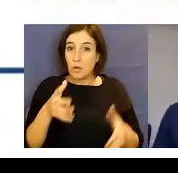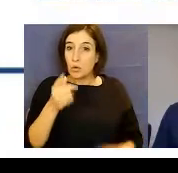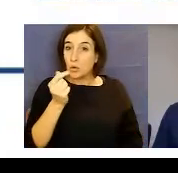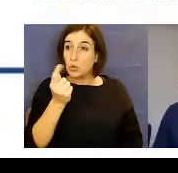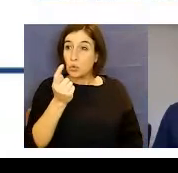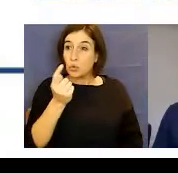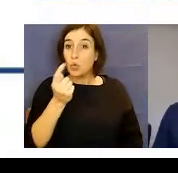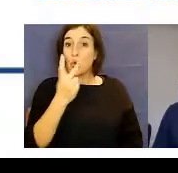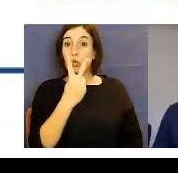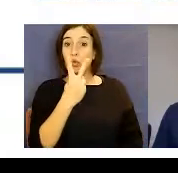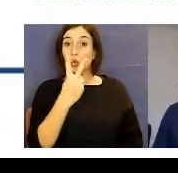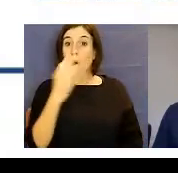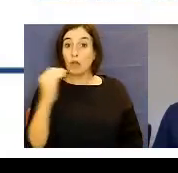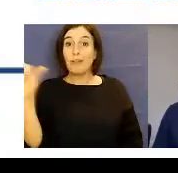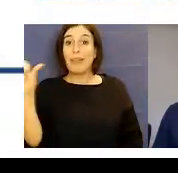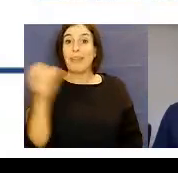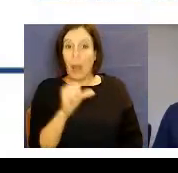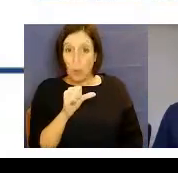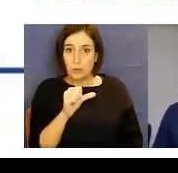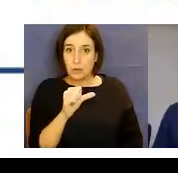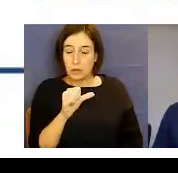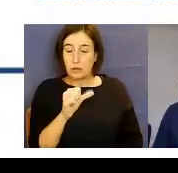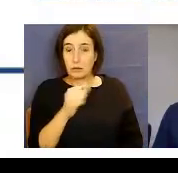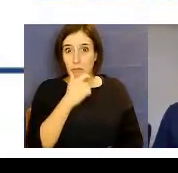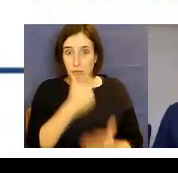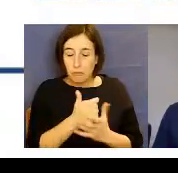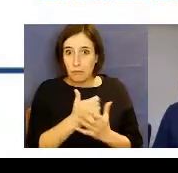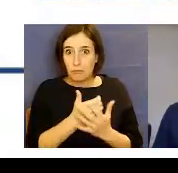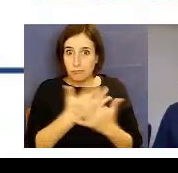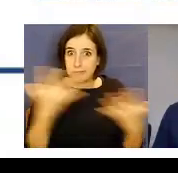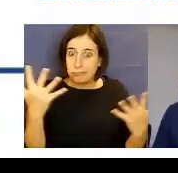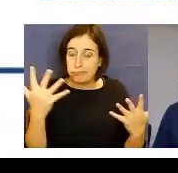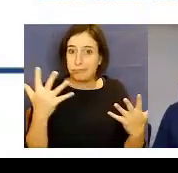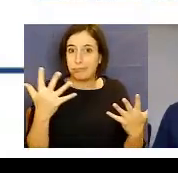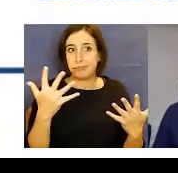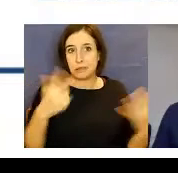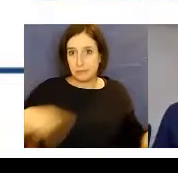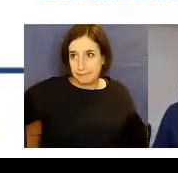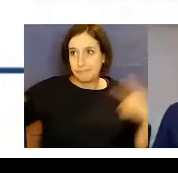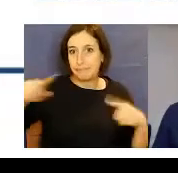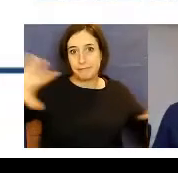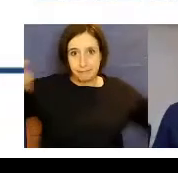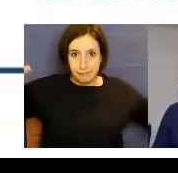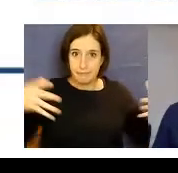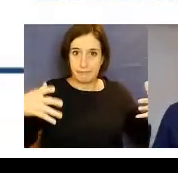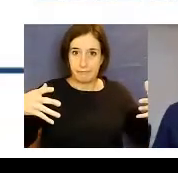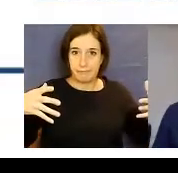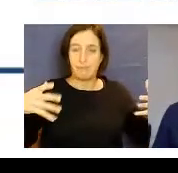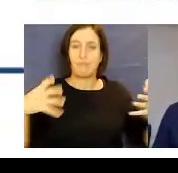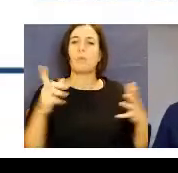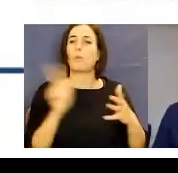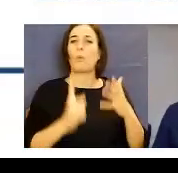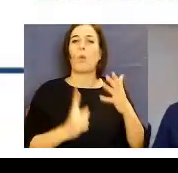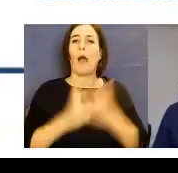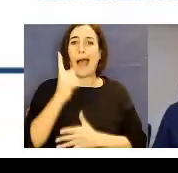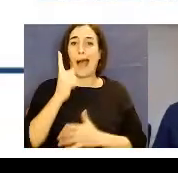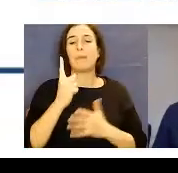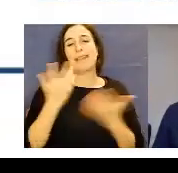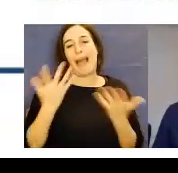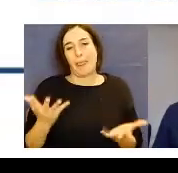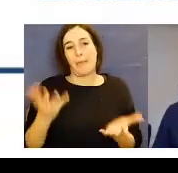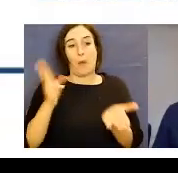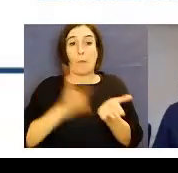absolutely huge, really, when you put it down onto paper. What we do with them is, at the moment, we provide them with a monthly funding newsletter, which